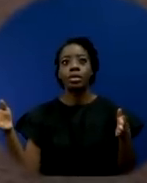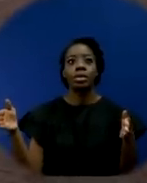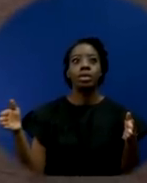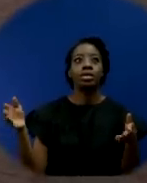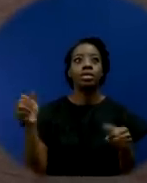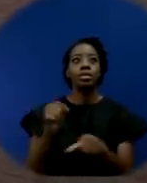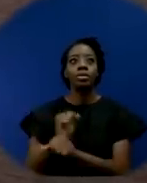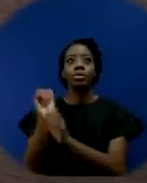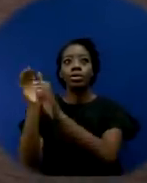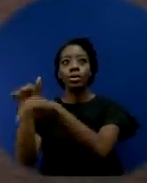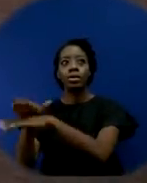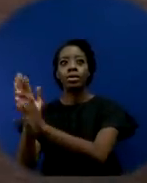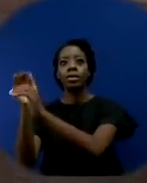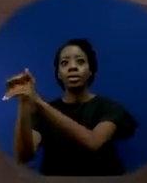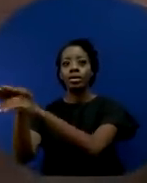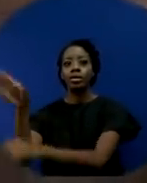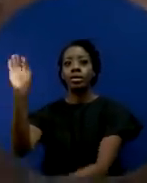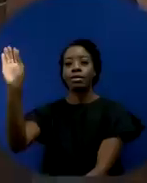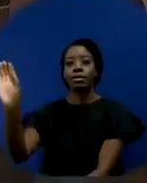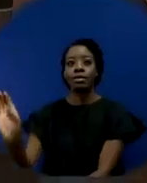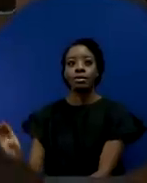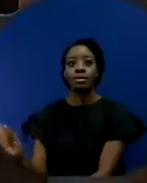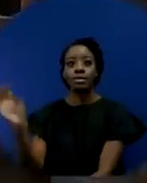the cross.